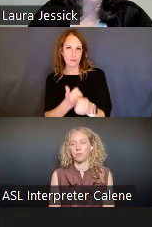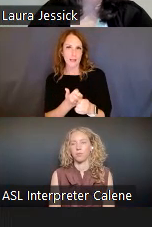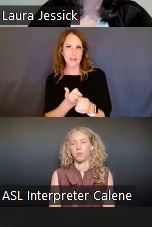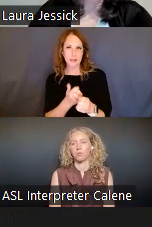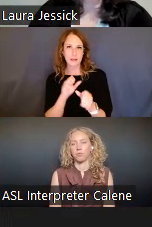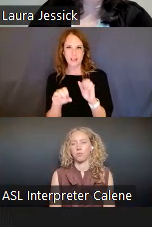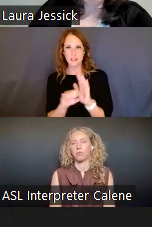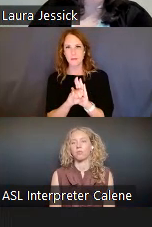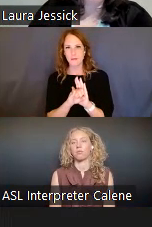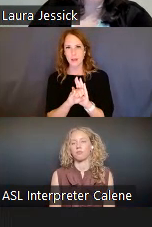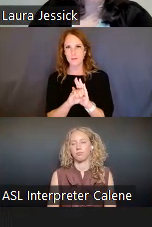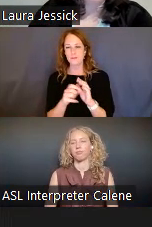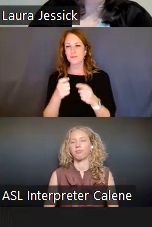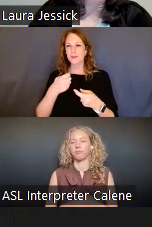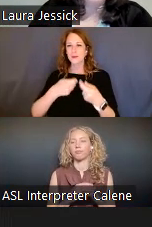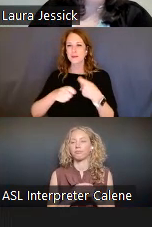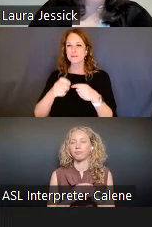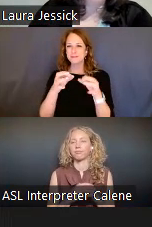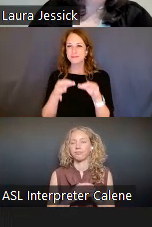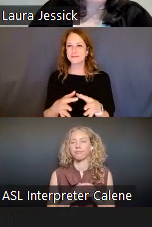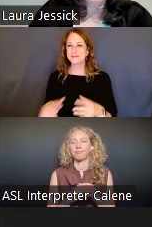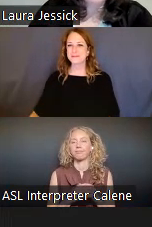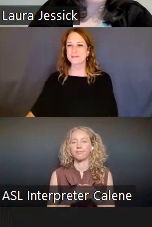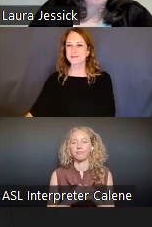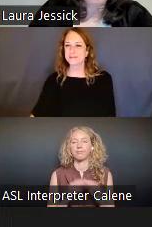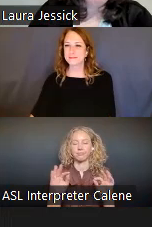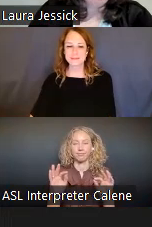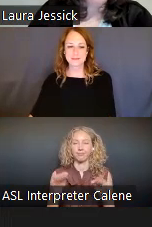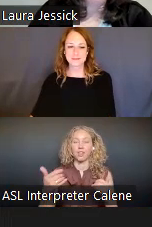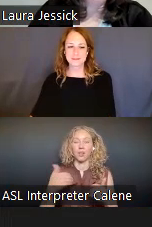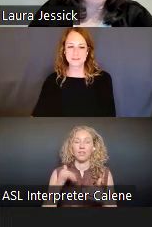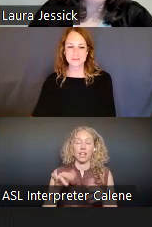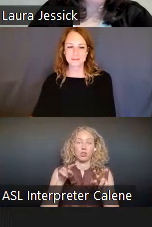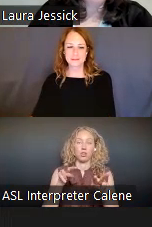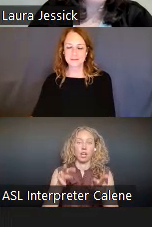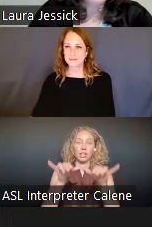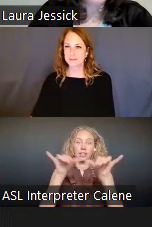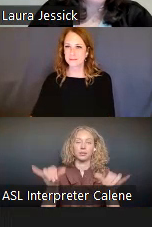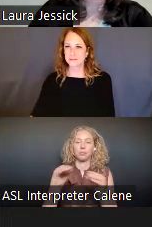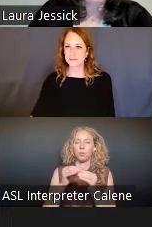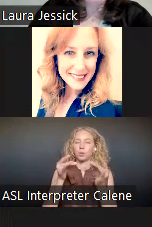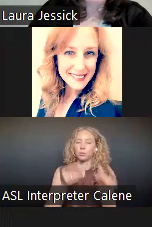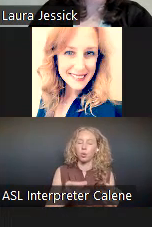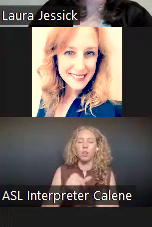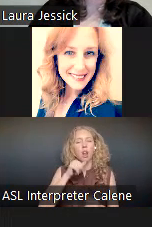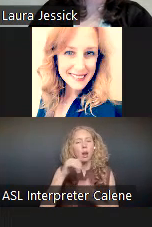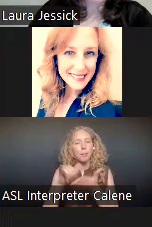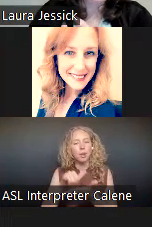that way. So a smoother process now that we have the tracking system, not impossible for historical cases. And